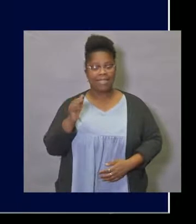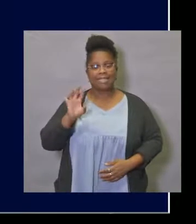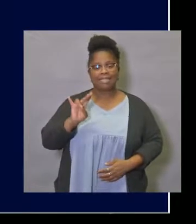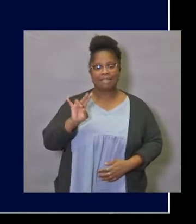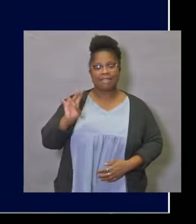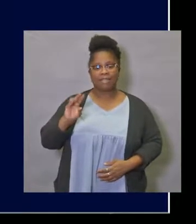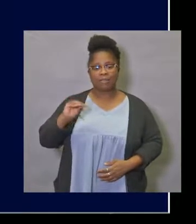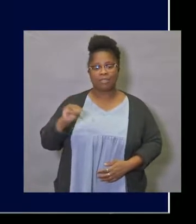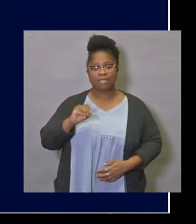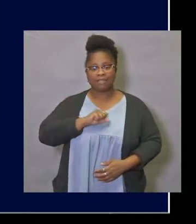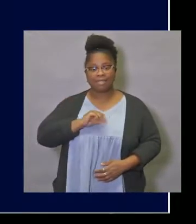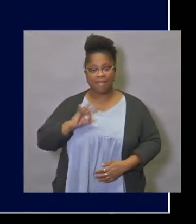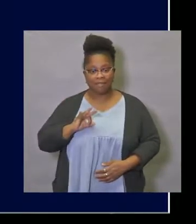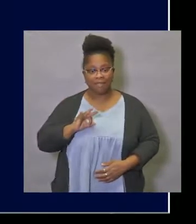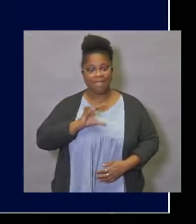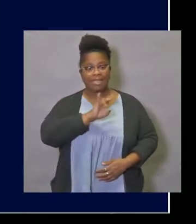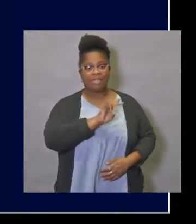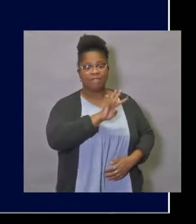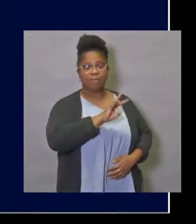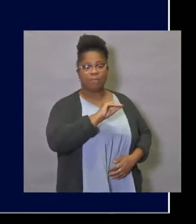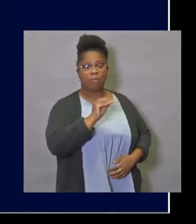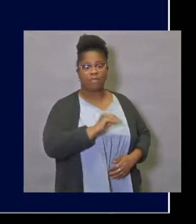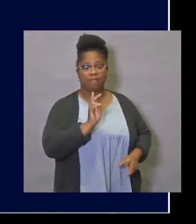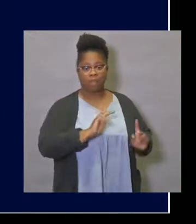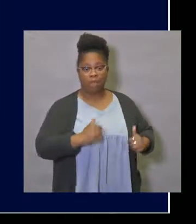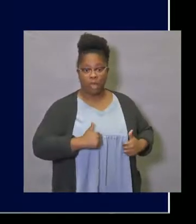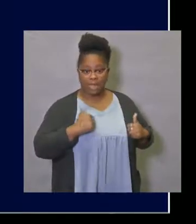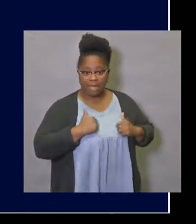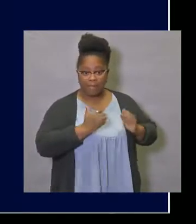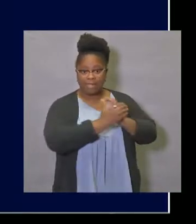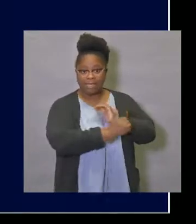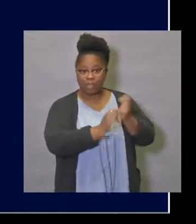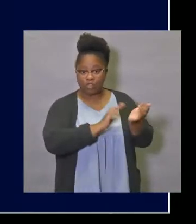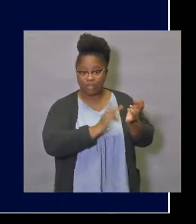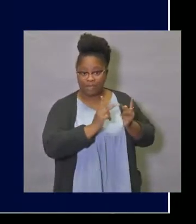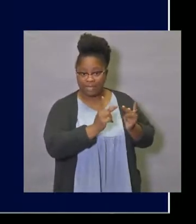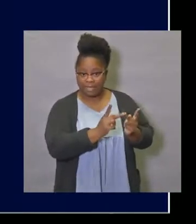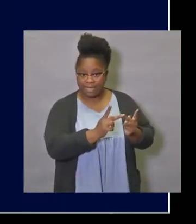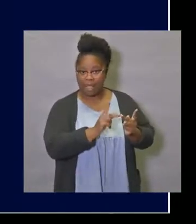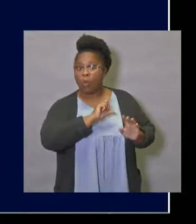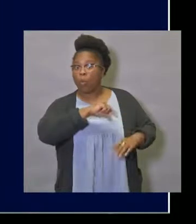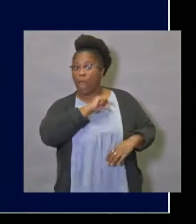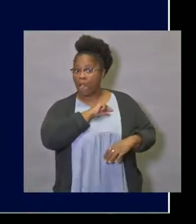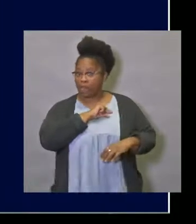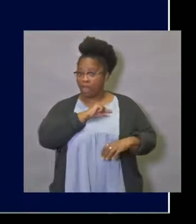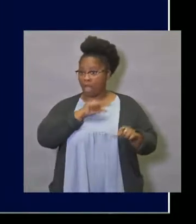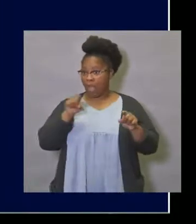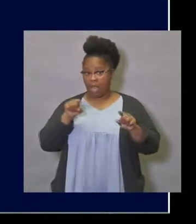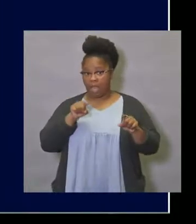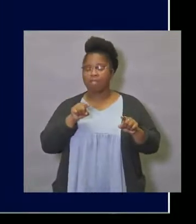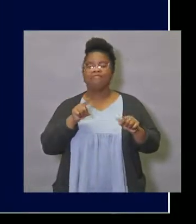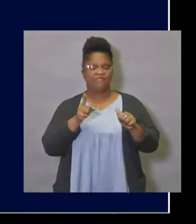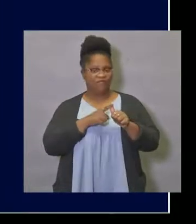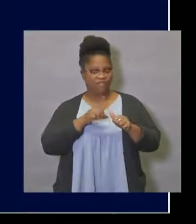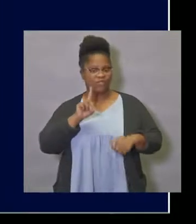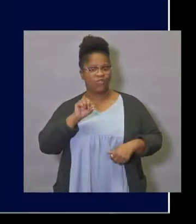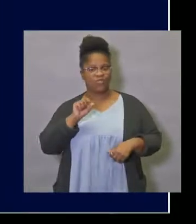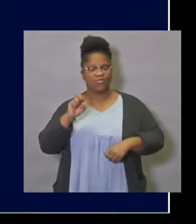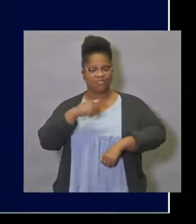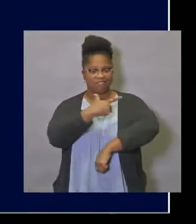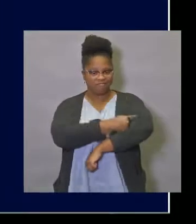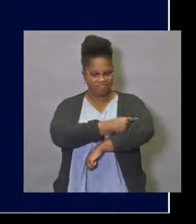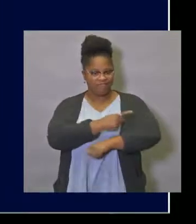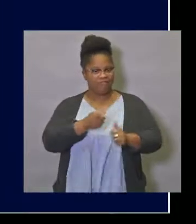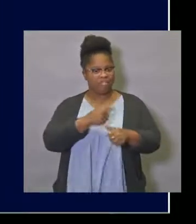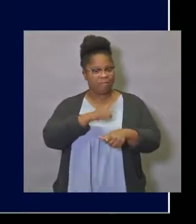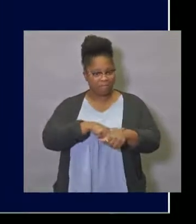and 74% of the residents at skilled nursing facilities who were eligible to be vaccinated received a first dose. Of the people